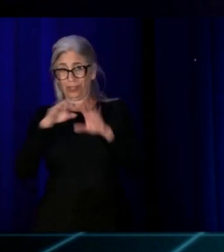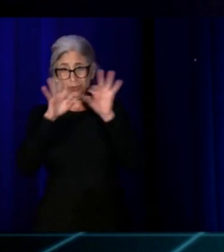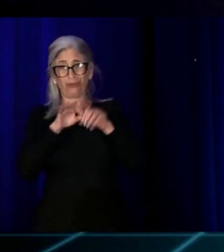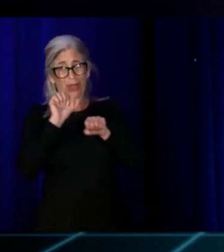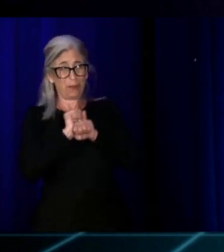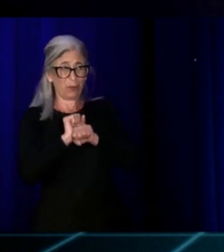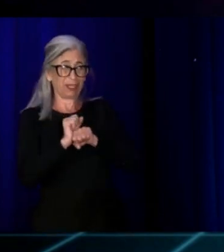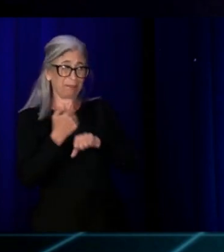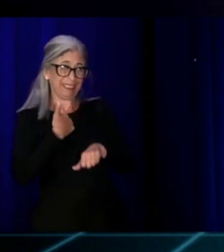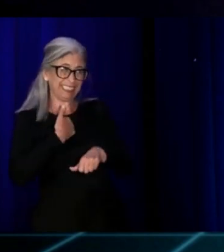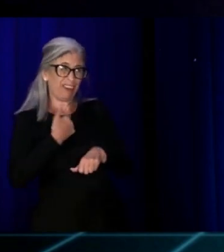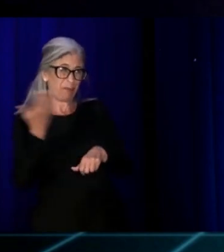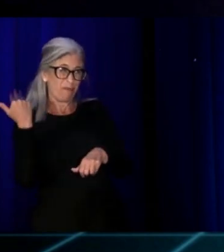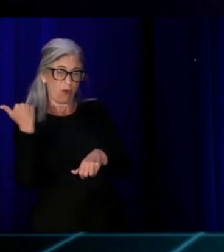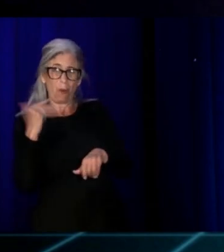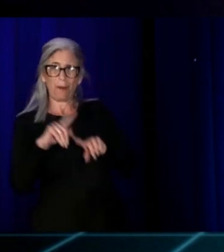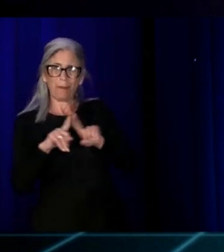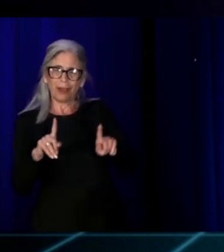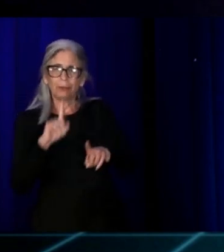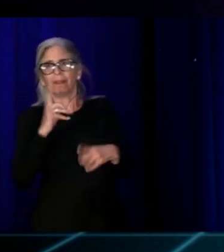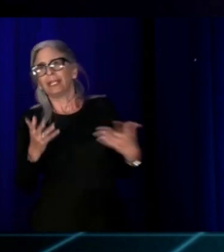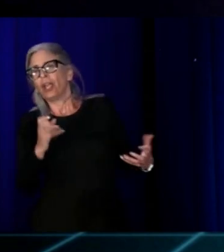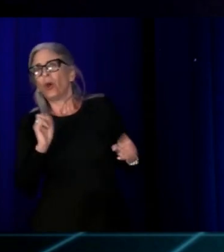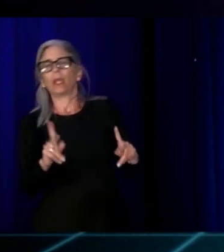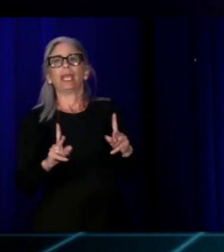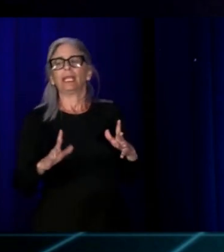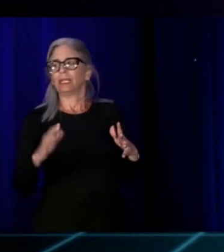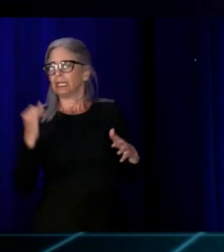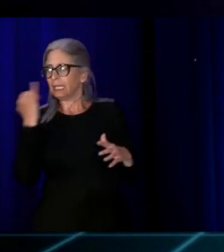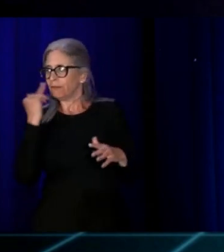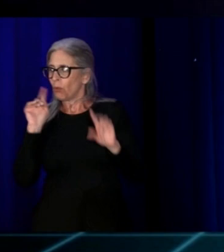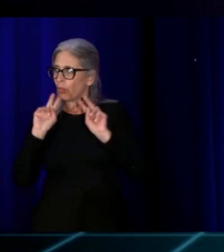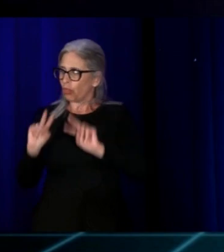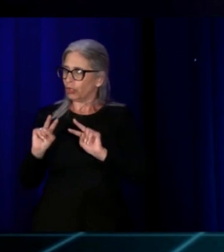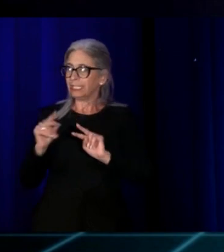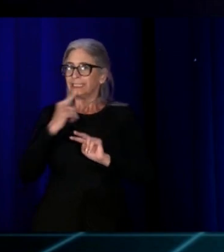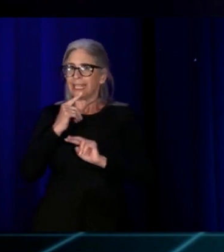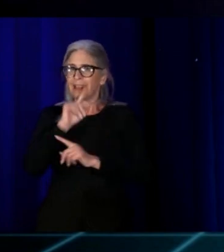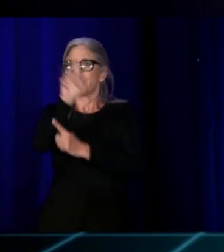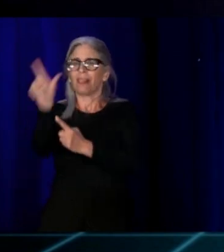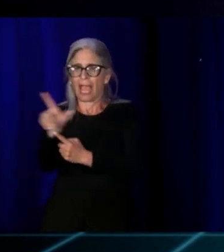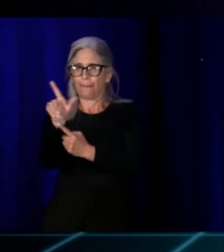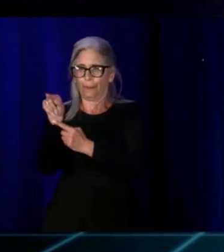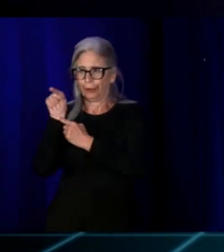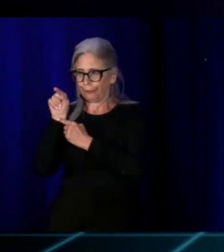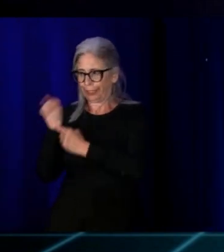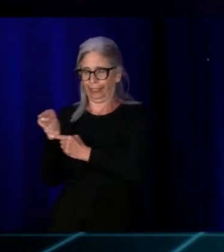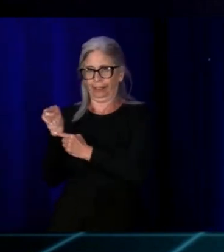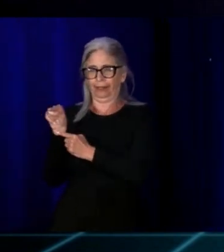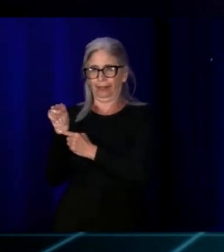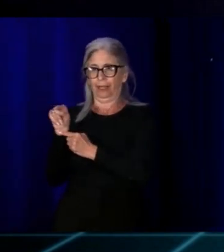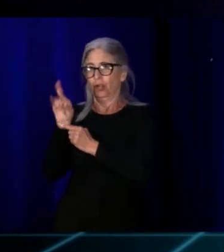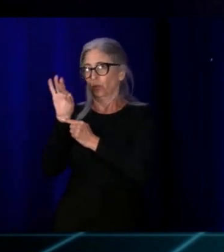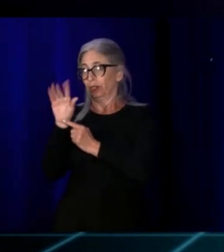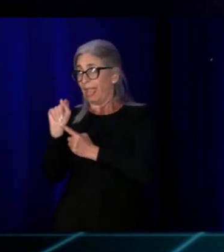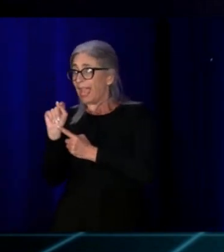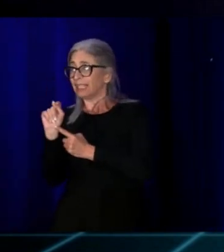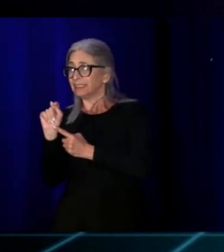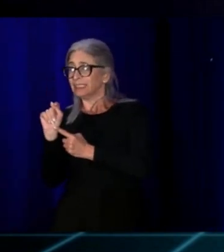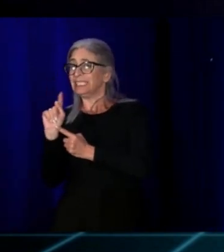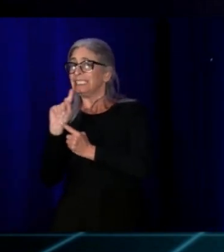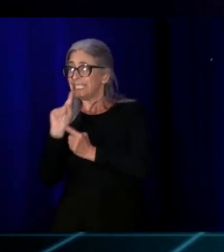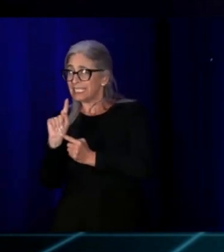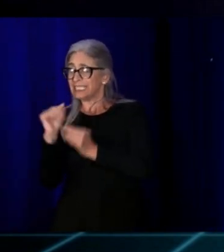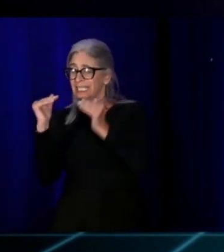earlier. It's, well, okay, if you look at the docs, it says library, right? So React is a